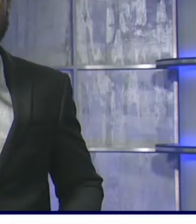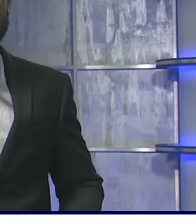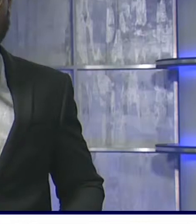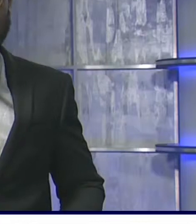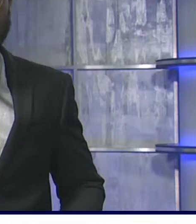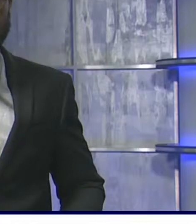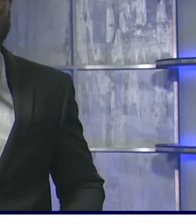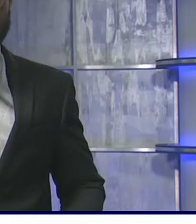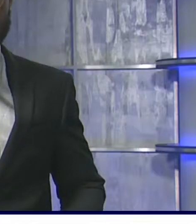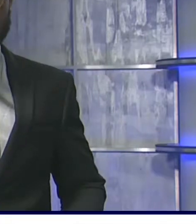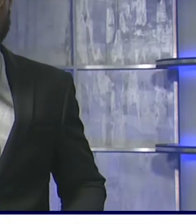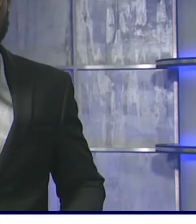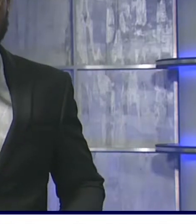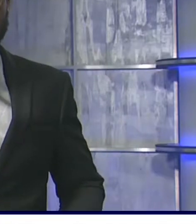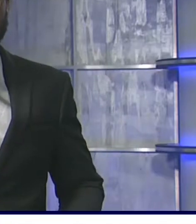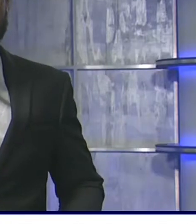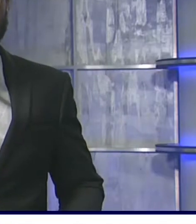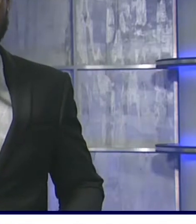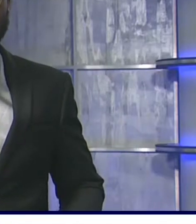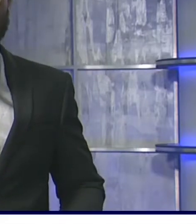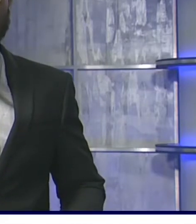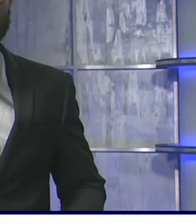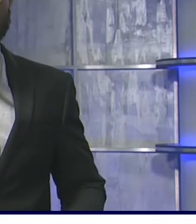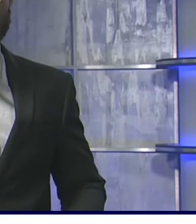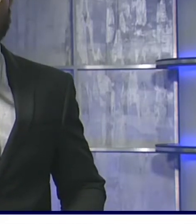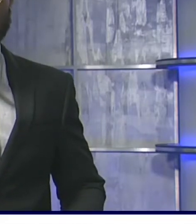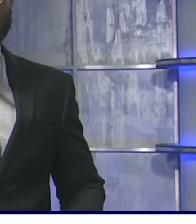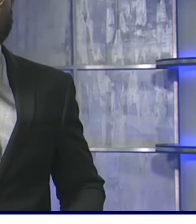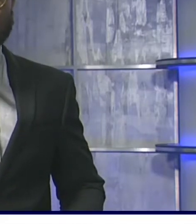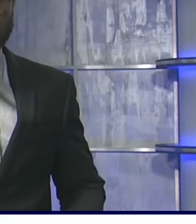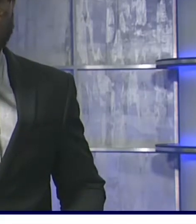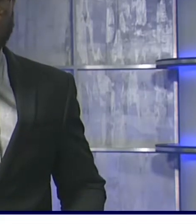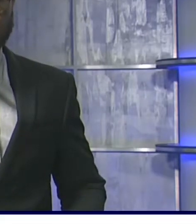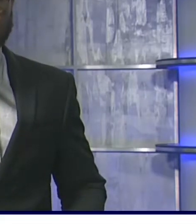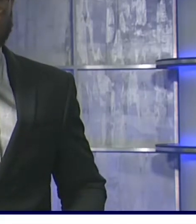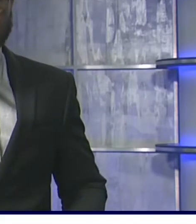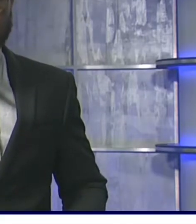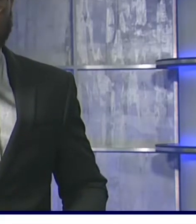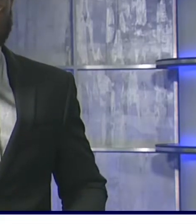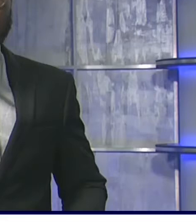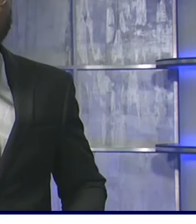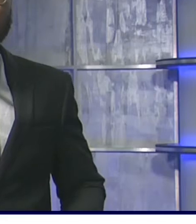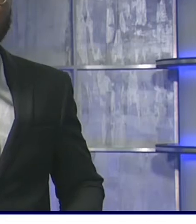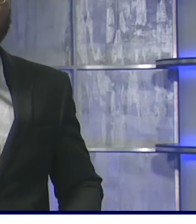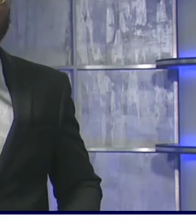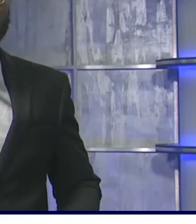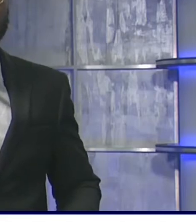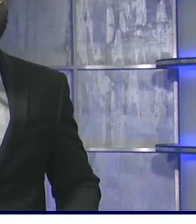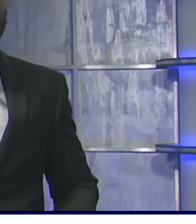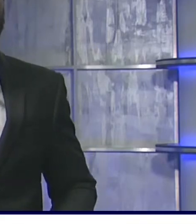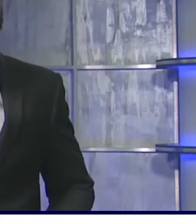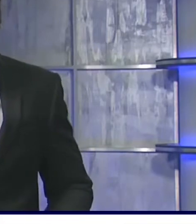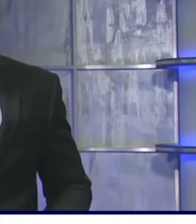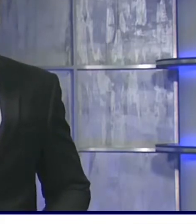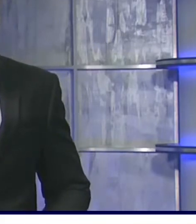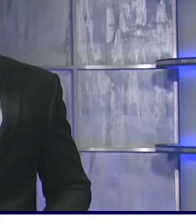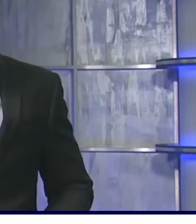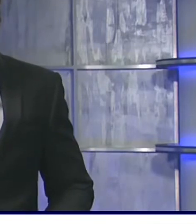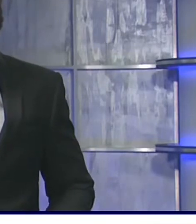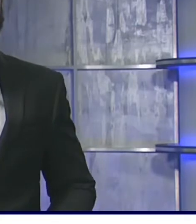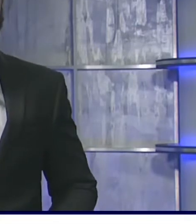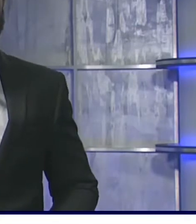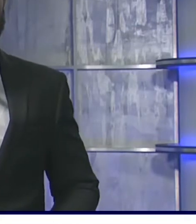Sagicor pension plan takeover. Entertainer William Smokey Burke laid to rest. And coming up in sports, Foundation and Harrison